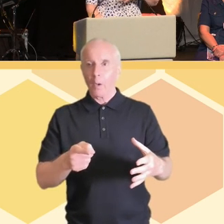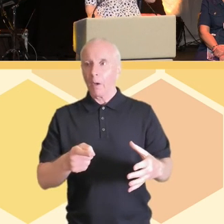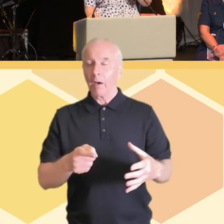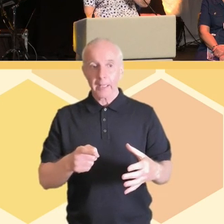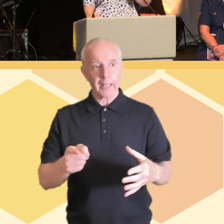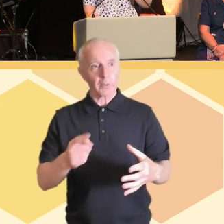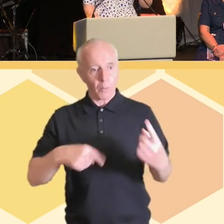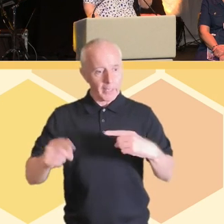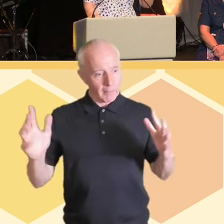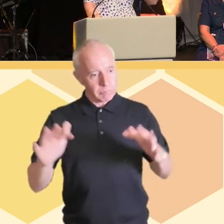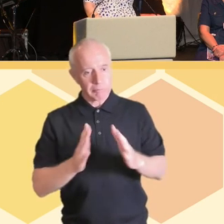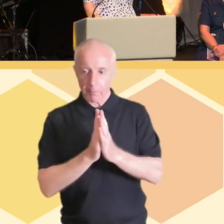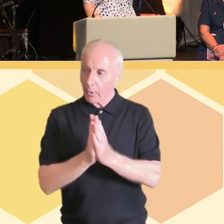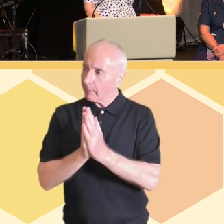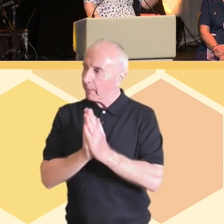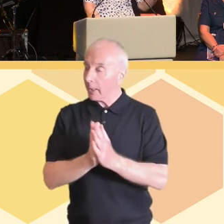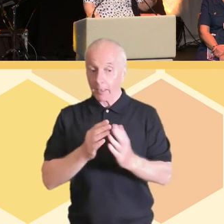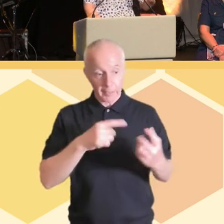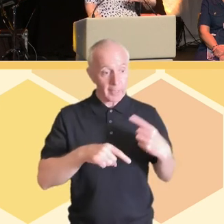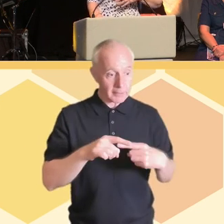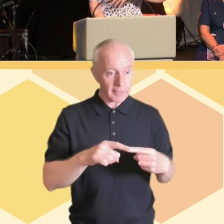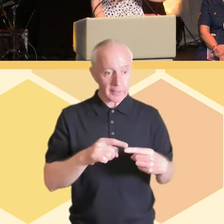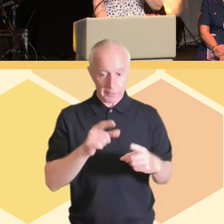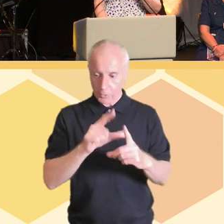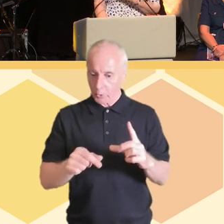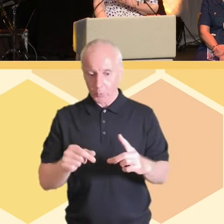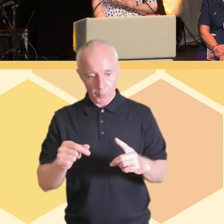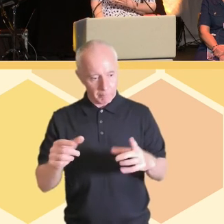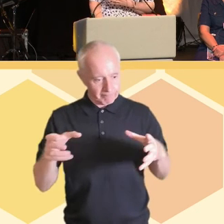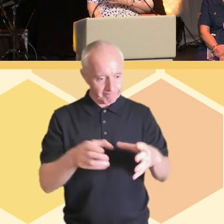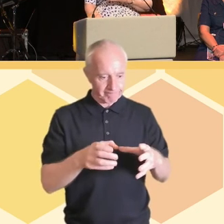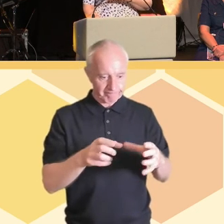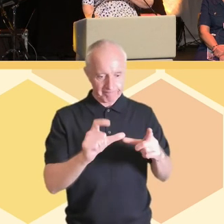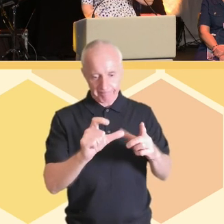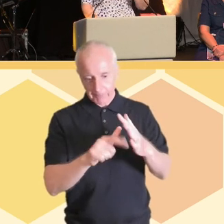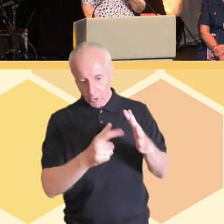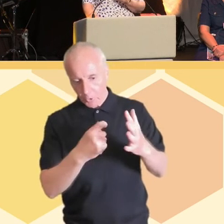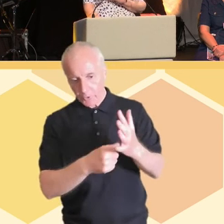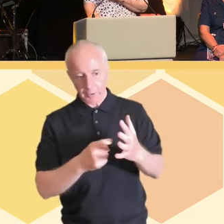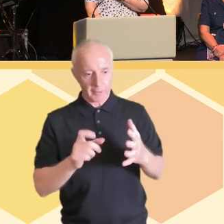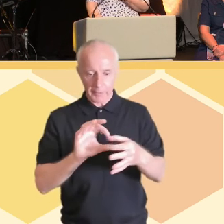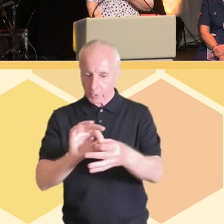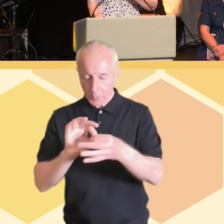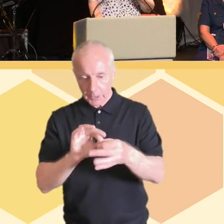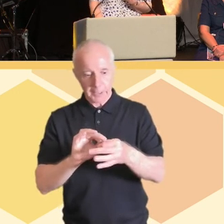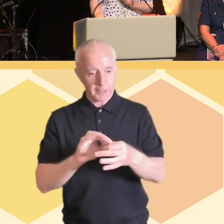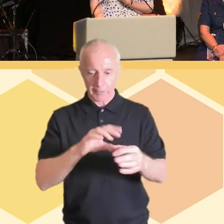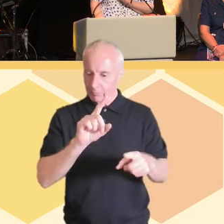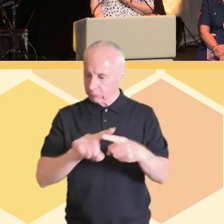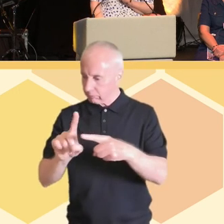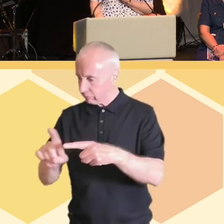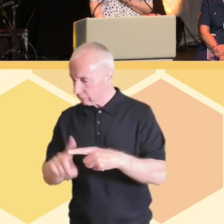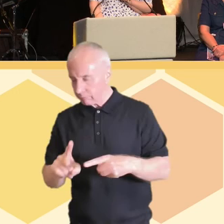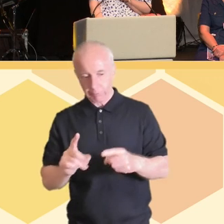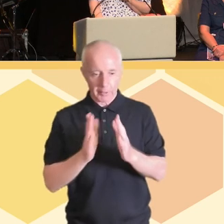gathering in prayer. Yes, we're doing this. We've gathered in our cluster, in our association, in lots of different ways. We've been gathering